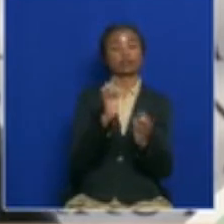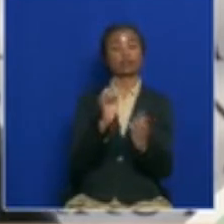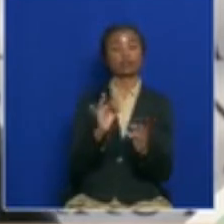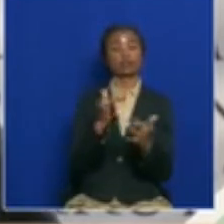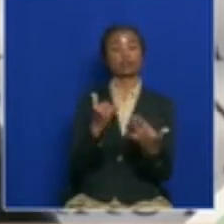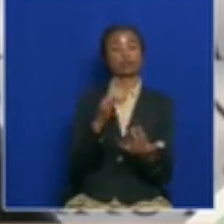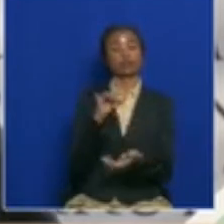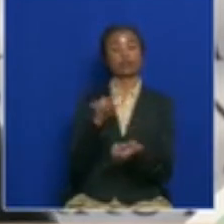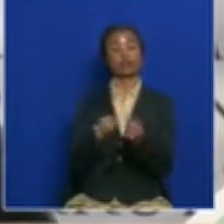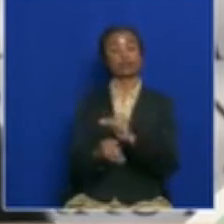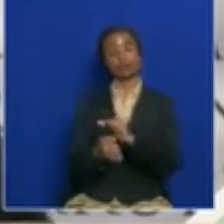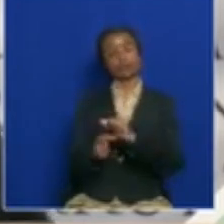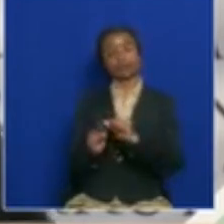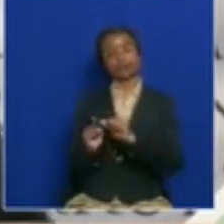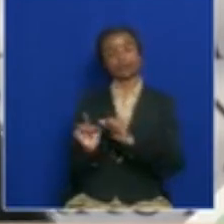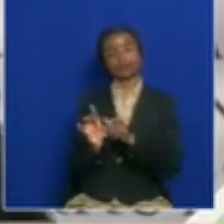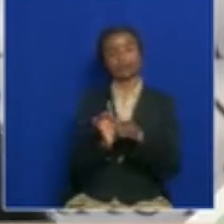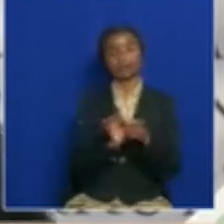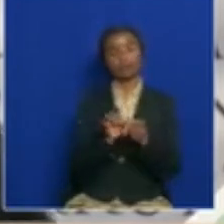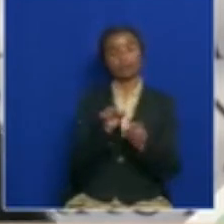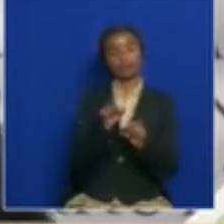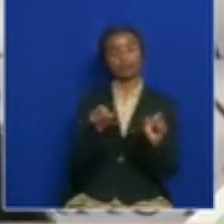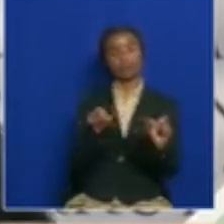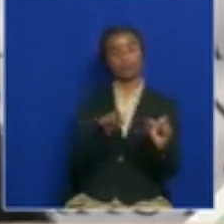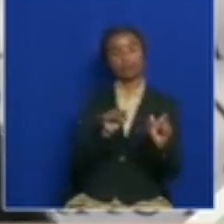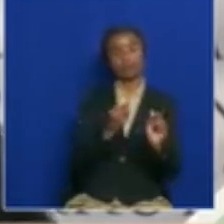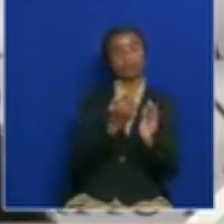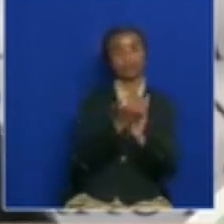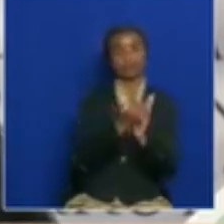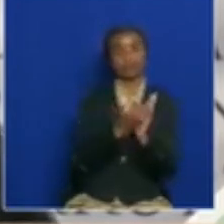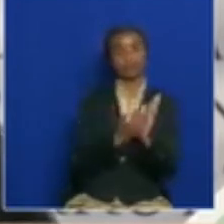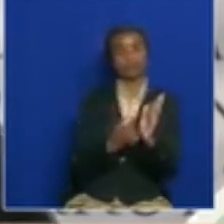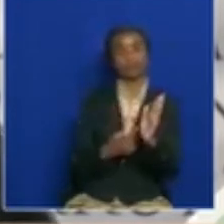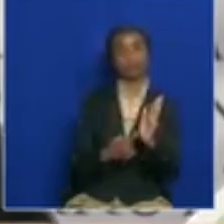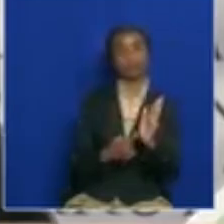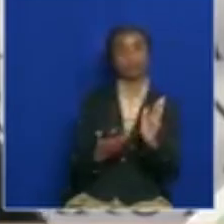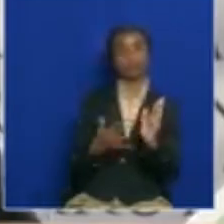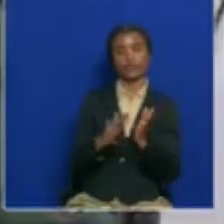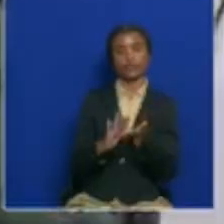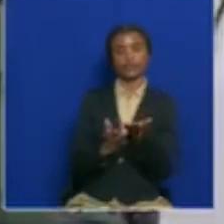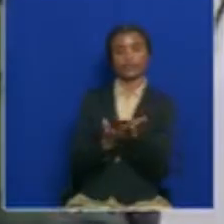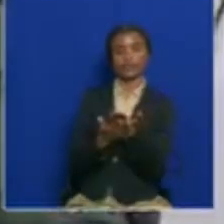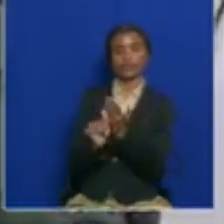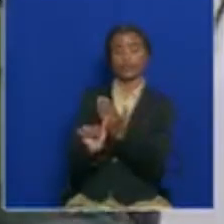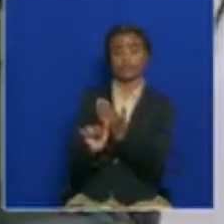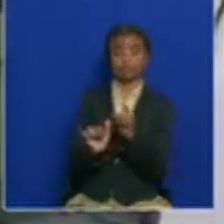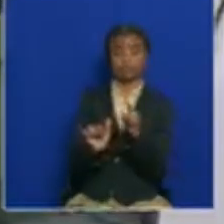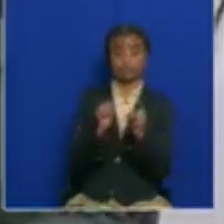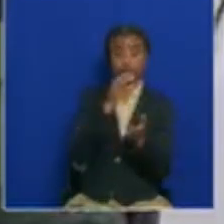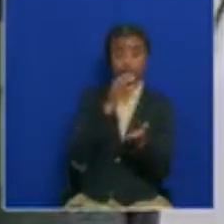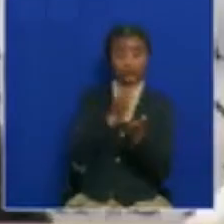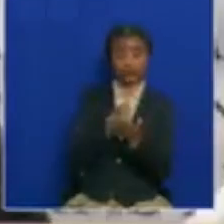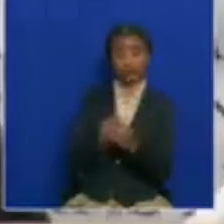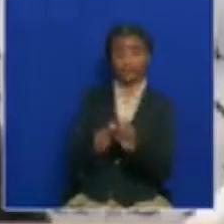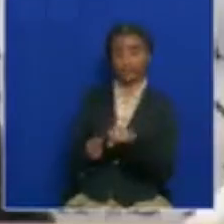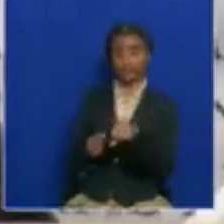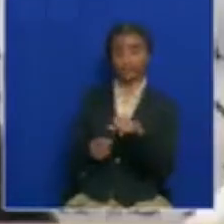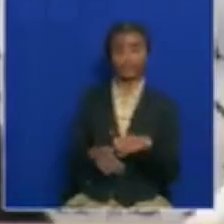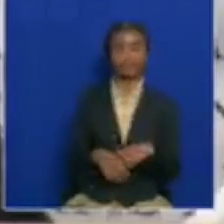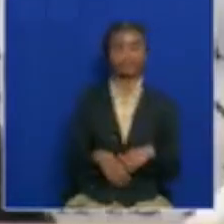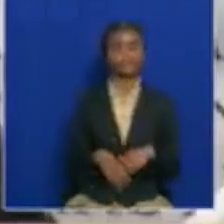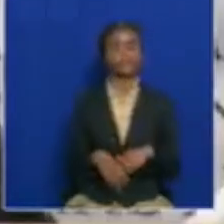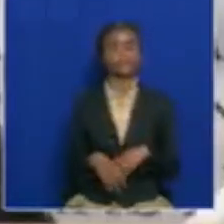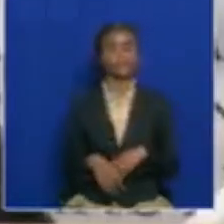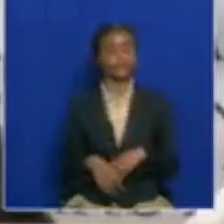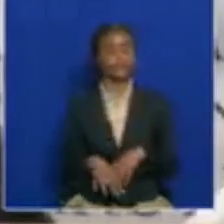the various persons listed at Annexure A. You confirm that? Yes, I confirm. Now, looking at your